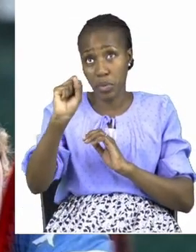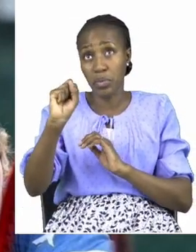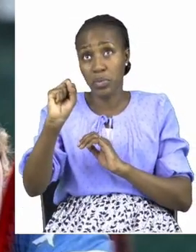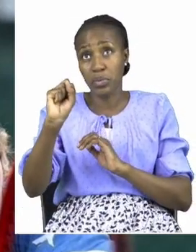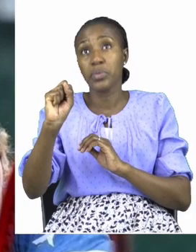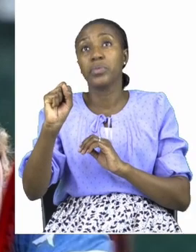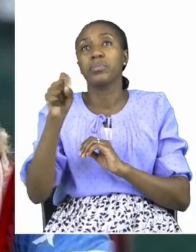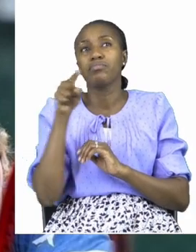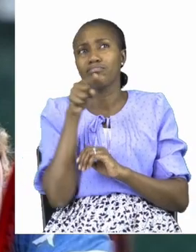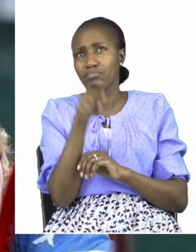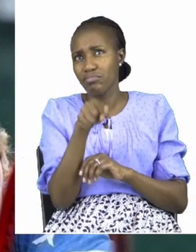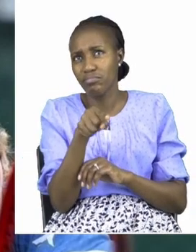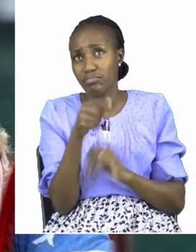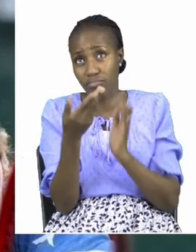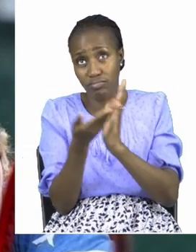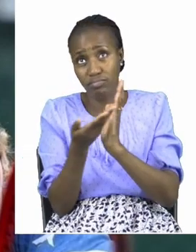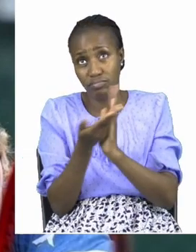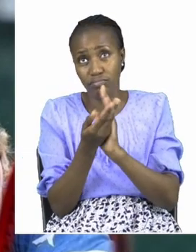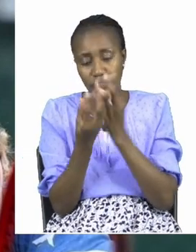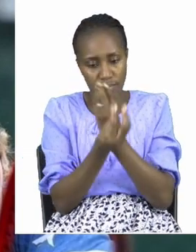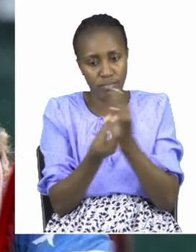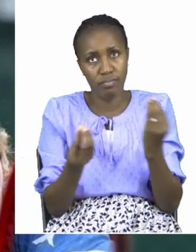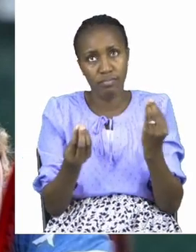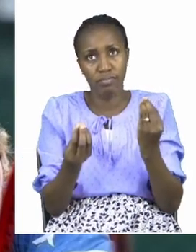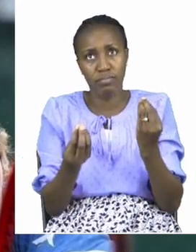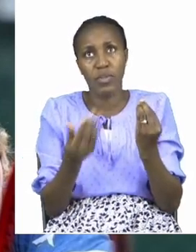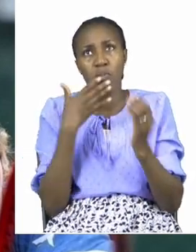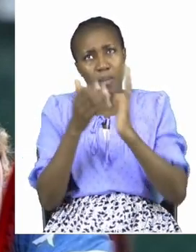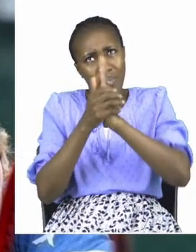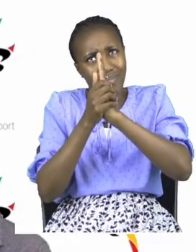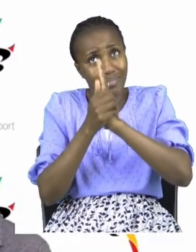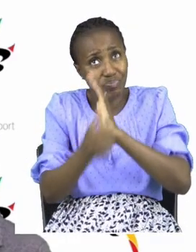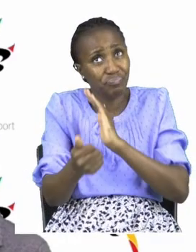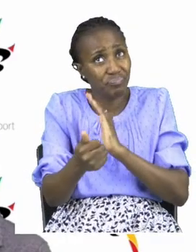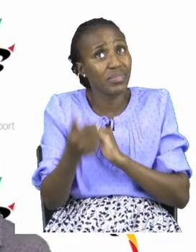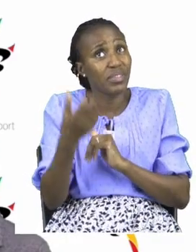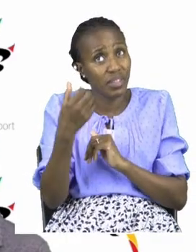where children with potential